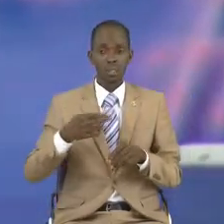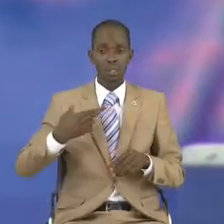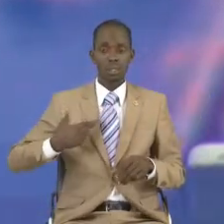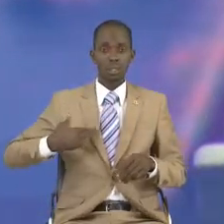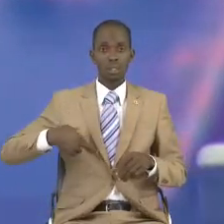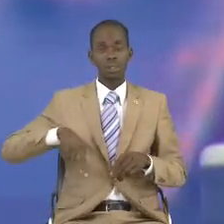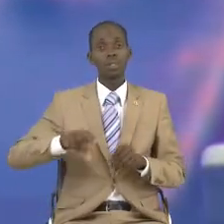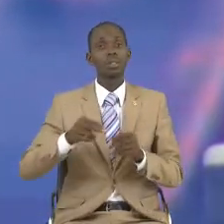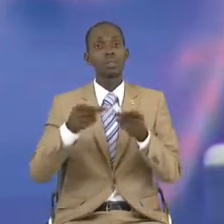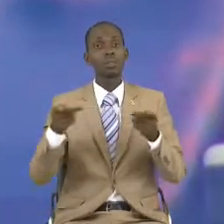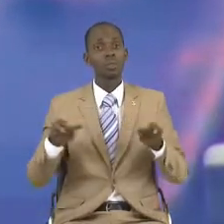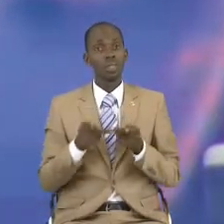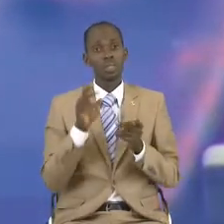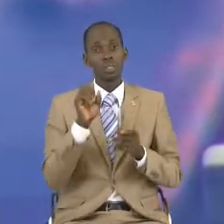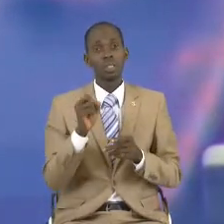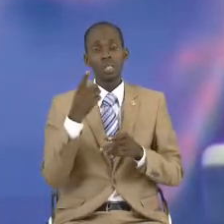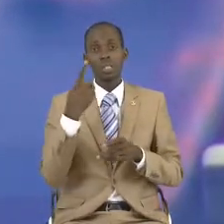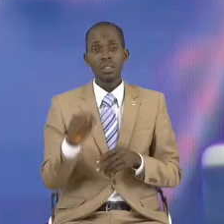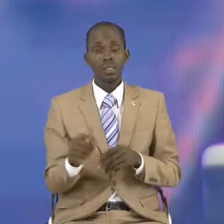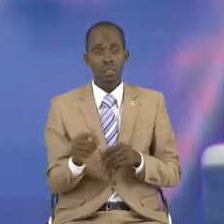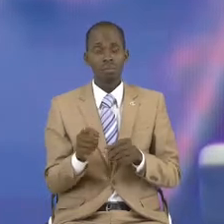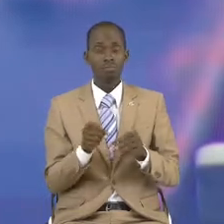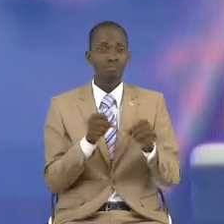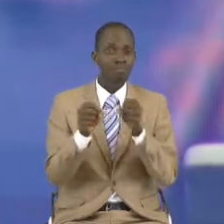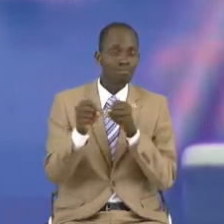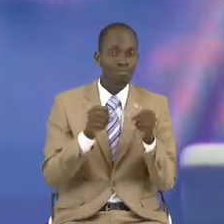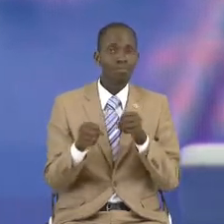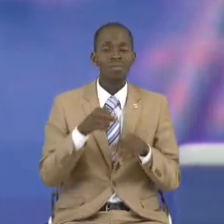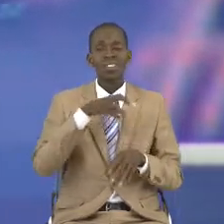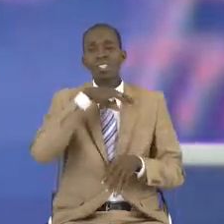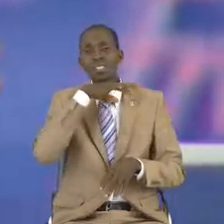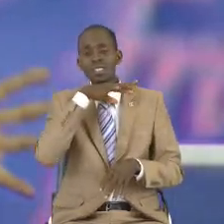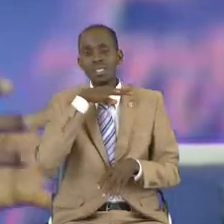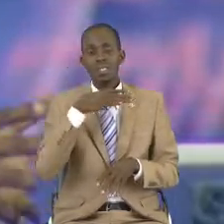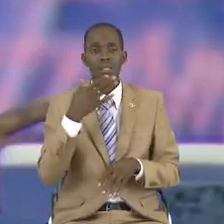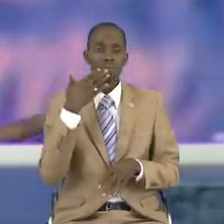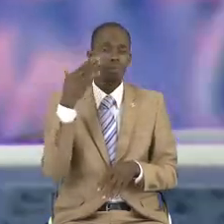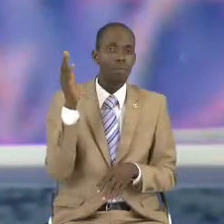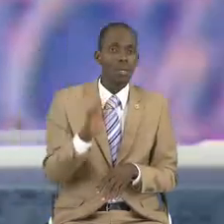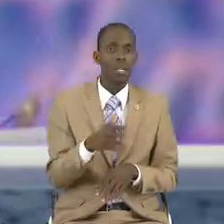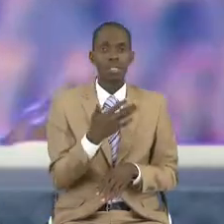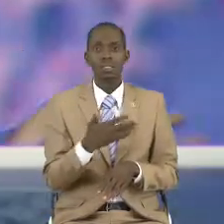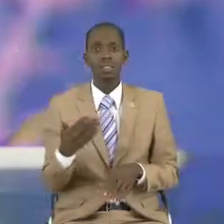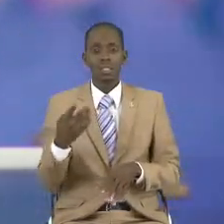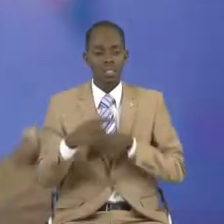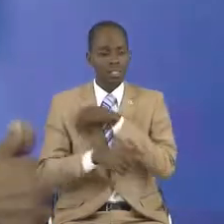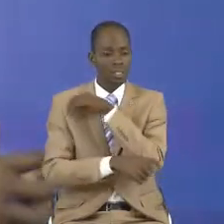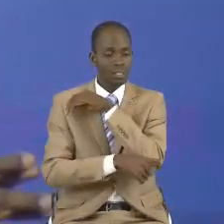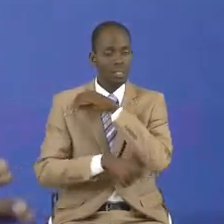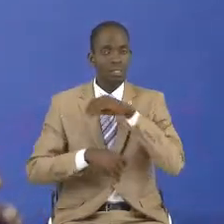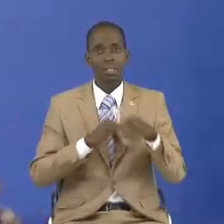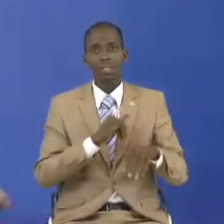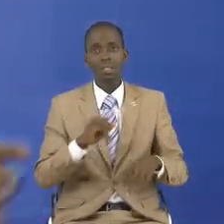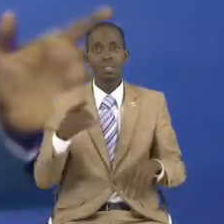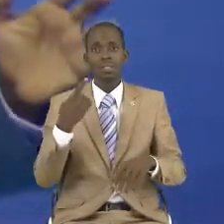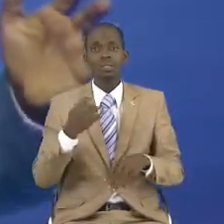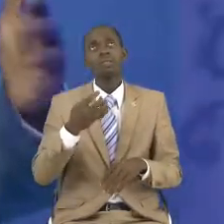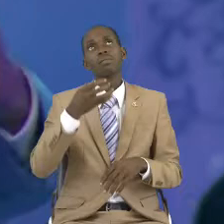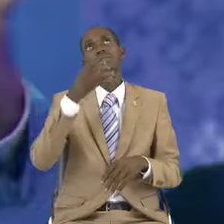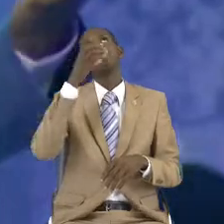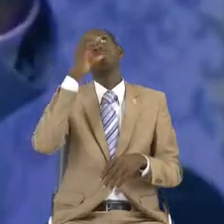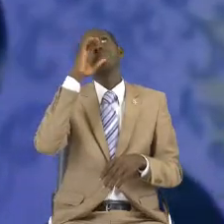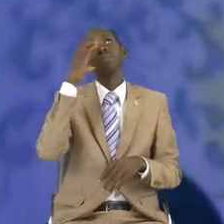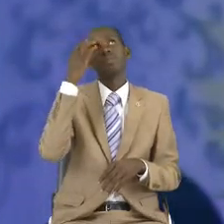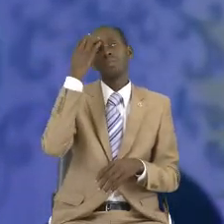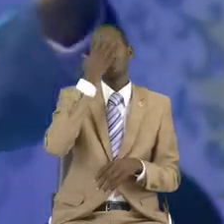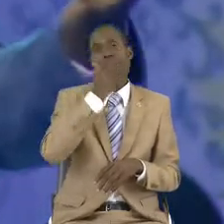violence the corruption the evil the stealing the drunkenness and